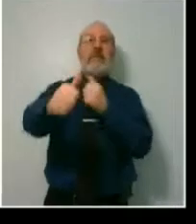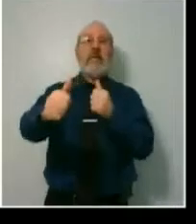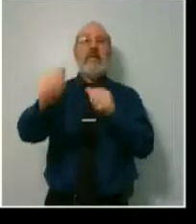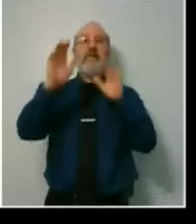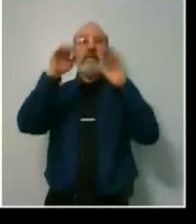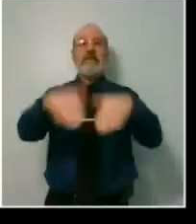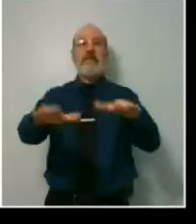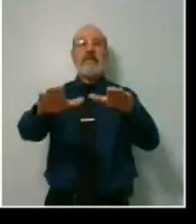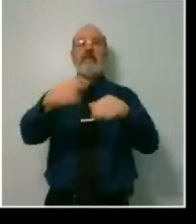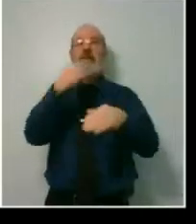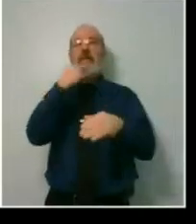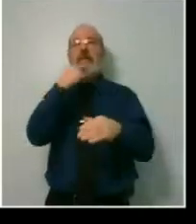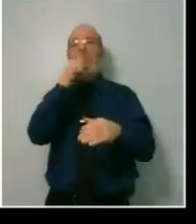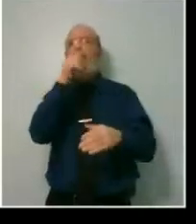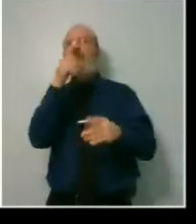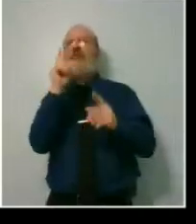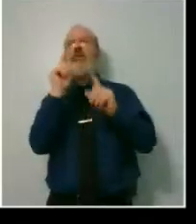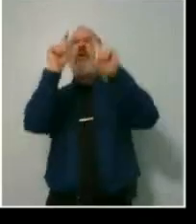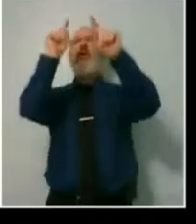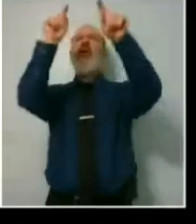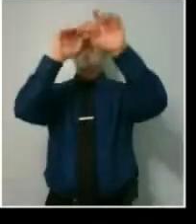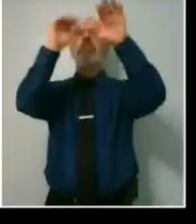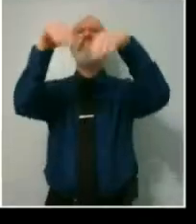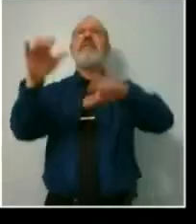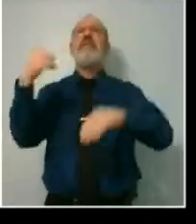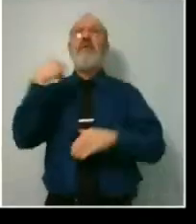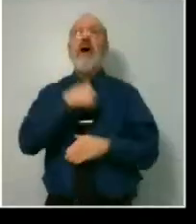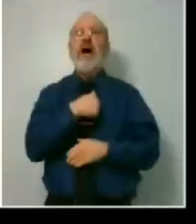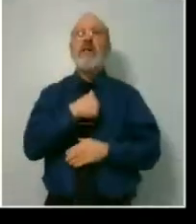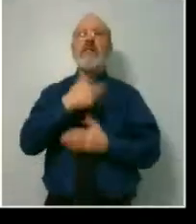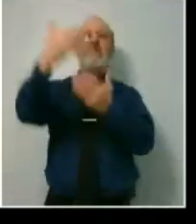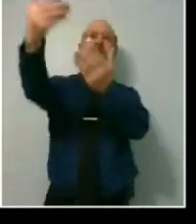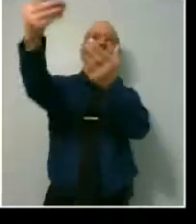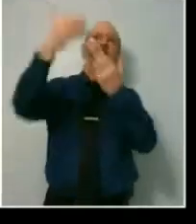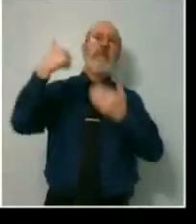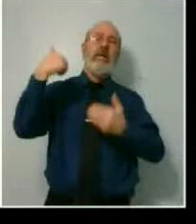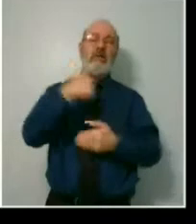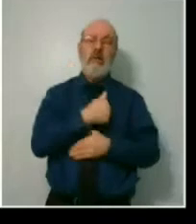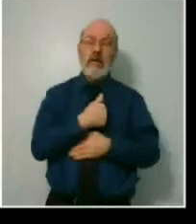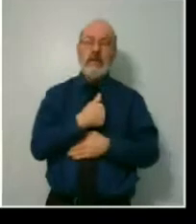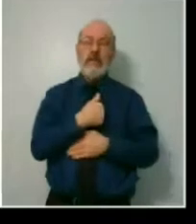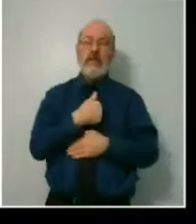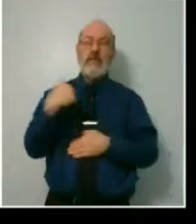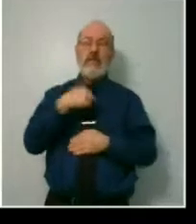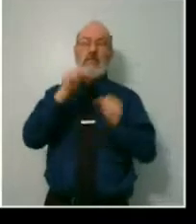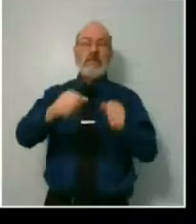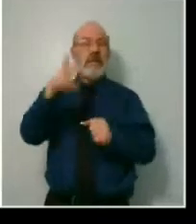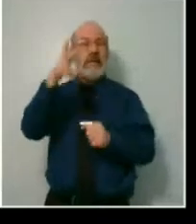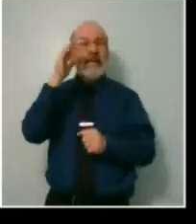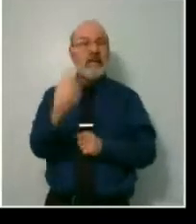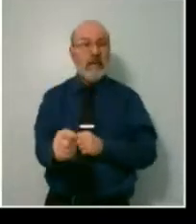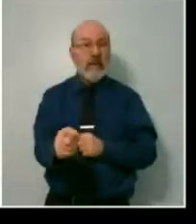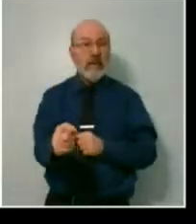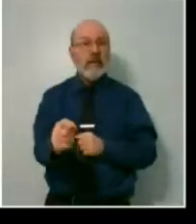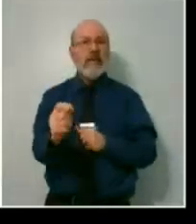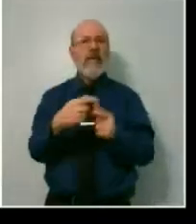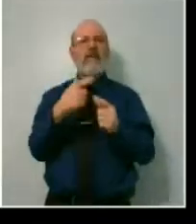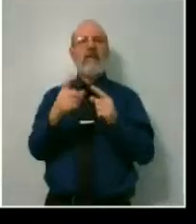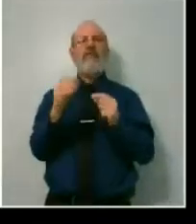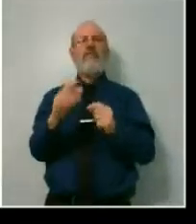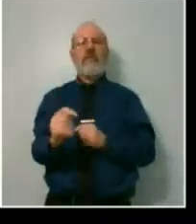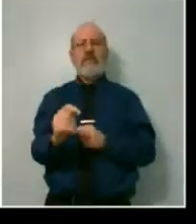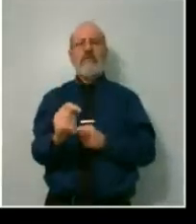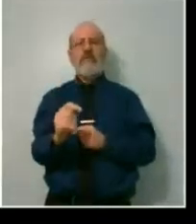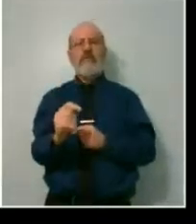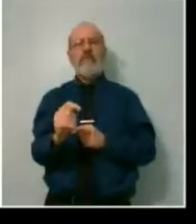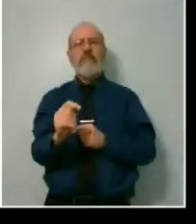say, who shall go over the sea for us and bring it unto us that we may hear it and do it?